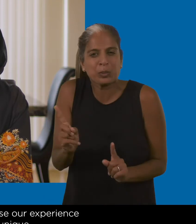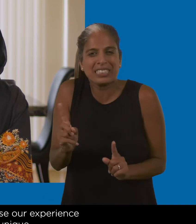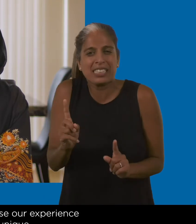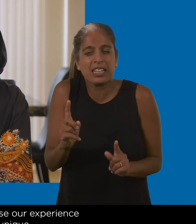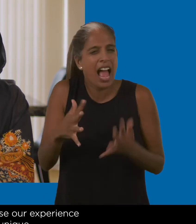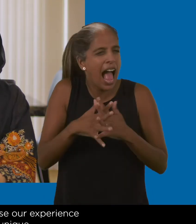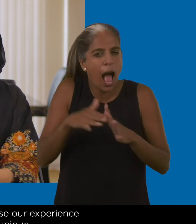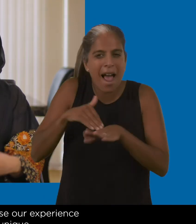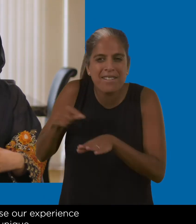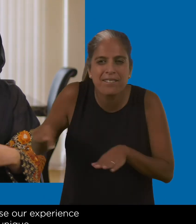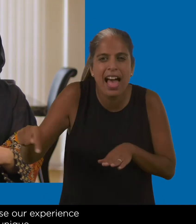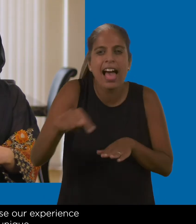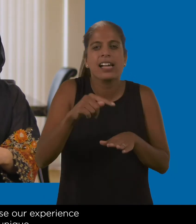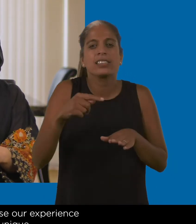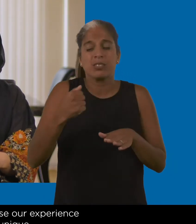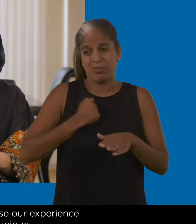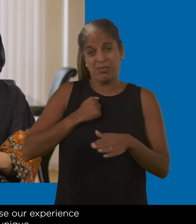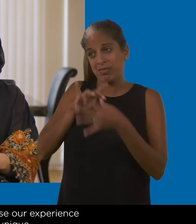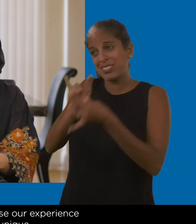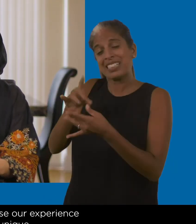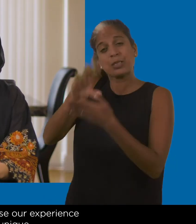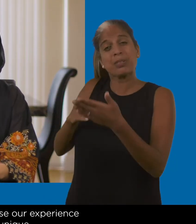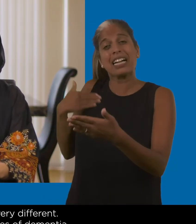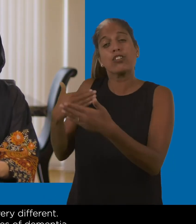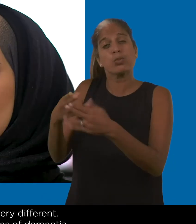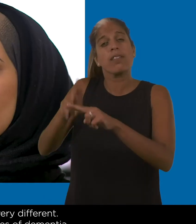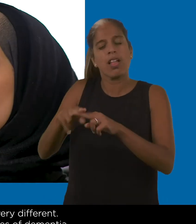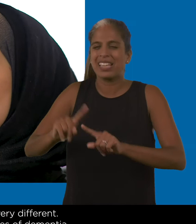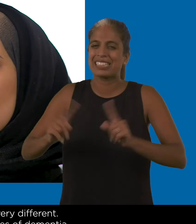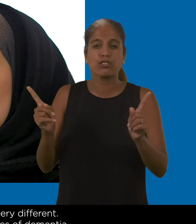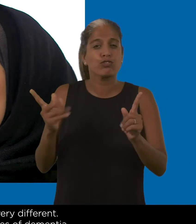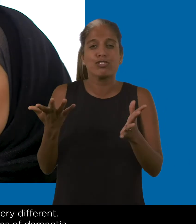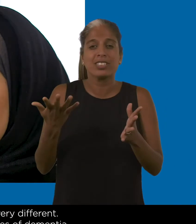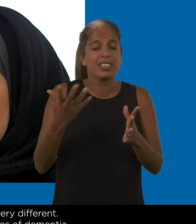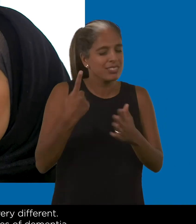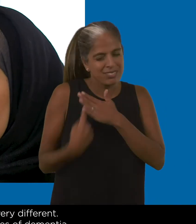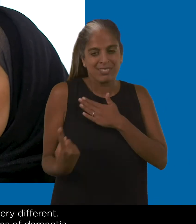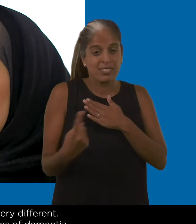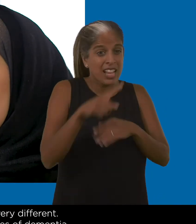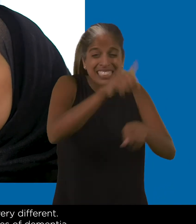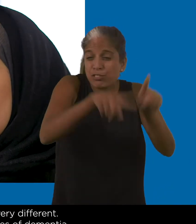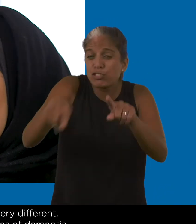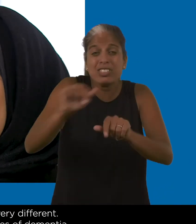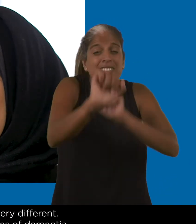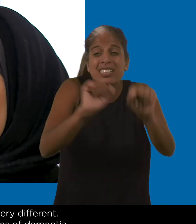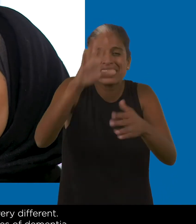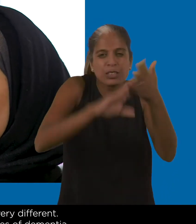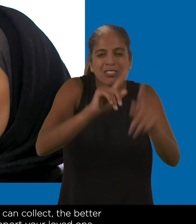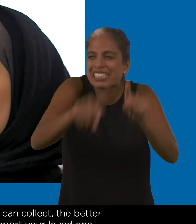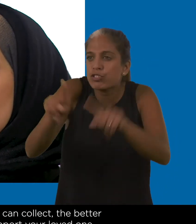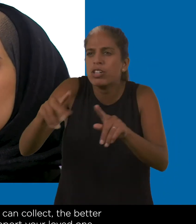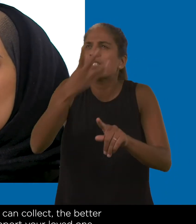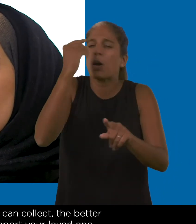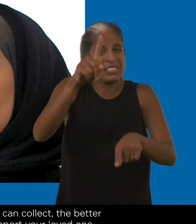affects people, because our experience with our father is unique. Everyone's dementia is very different and there are different types of